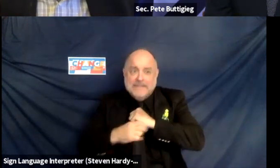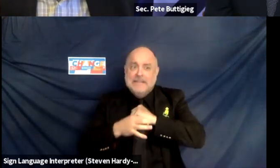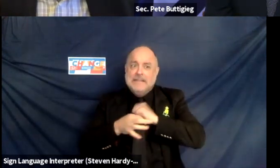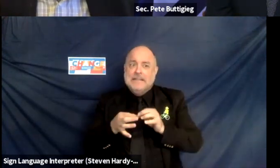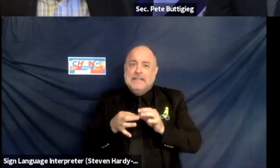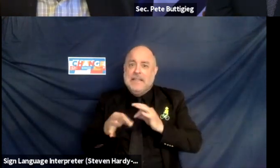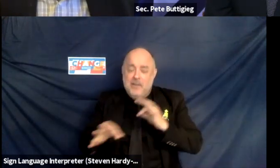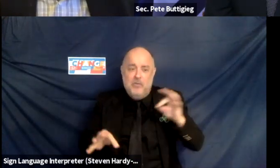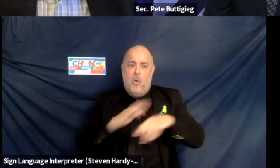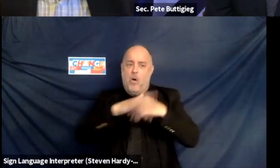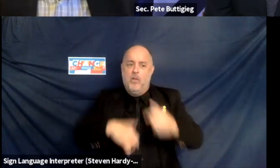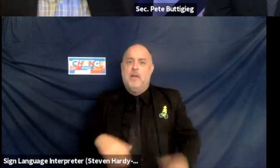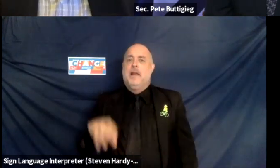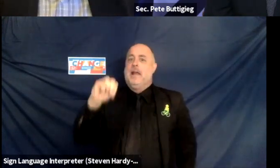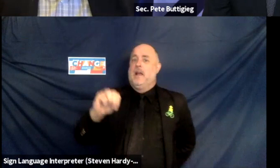on the famous